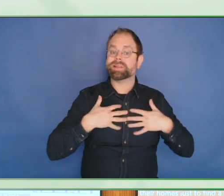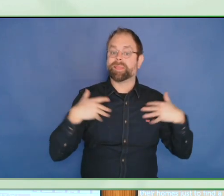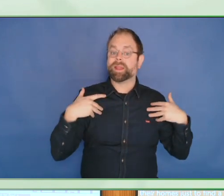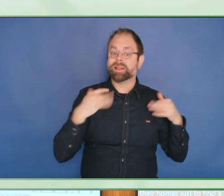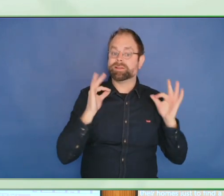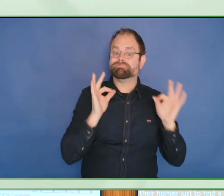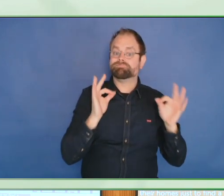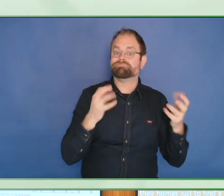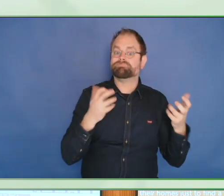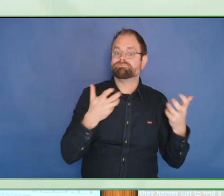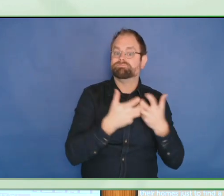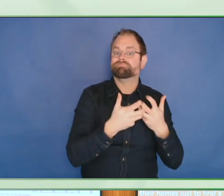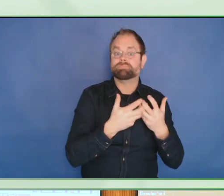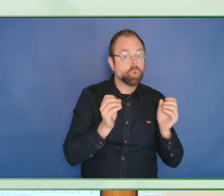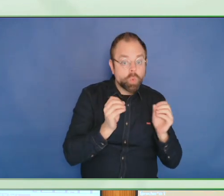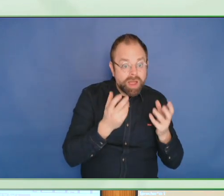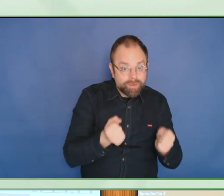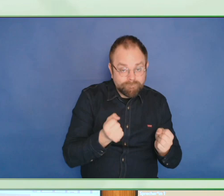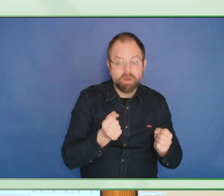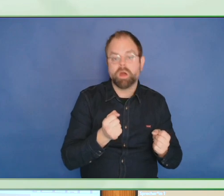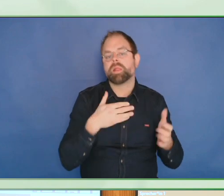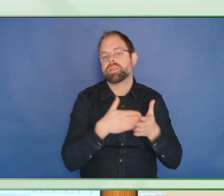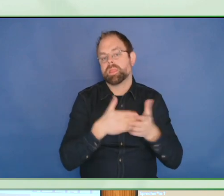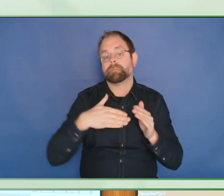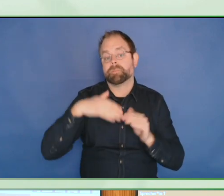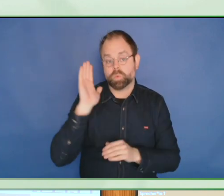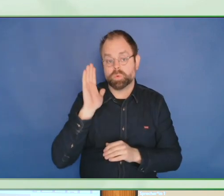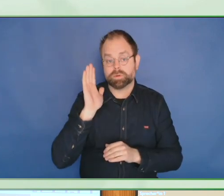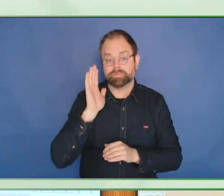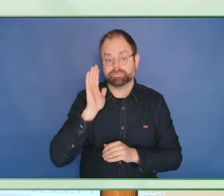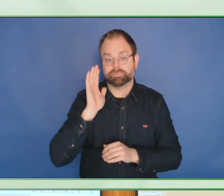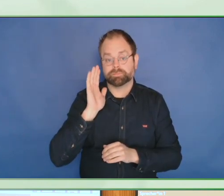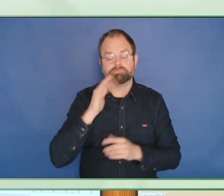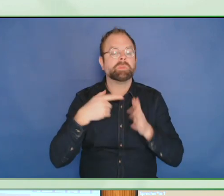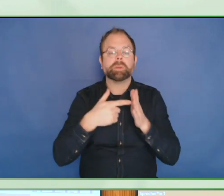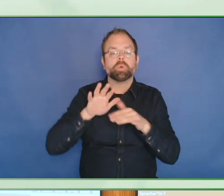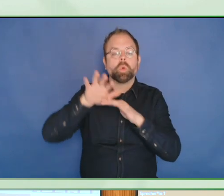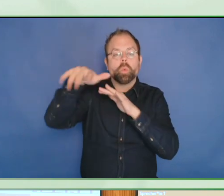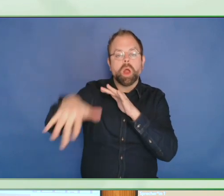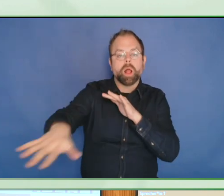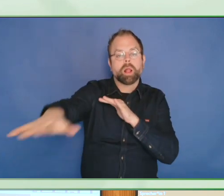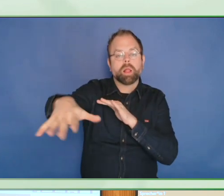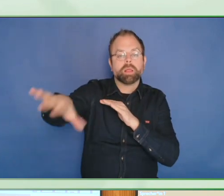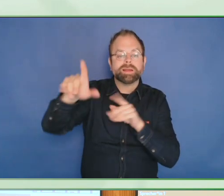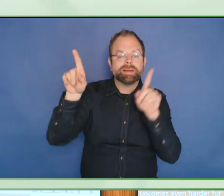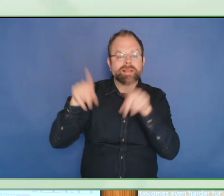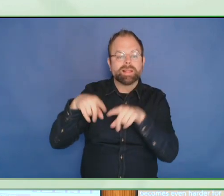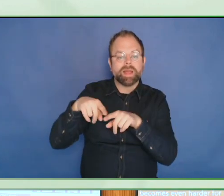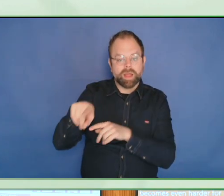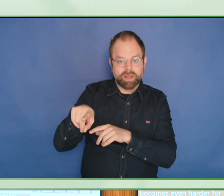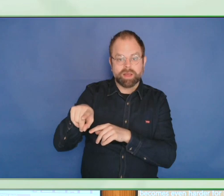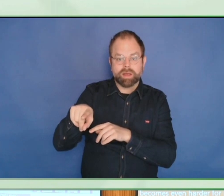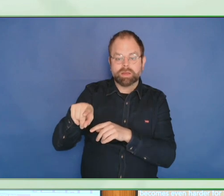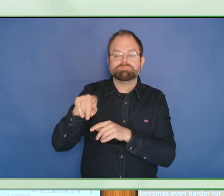has mobility issues, it becomes even harder for her to manage her needs with dignity. And when it comes to impacts